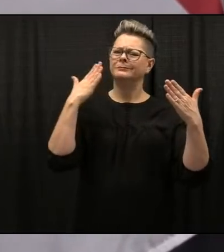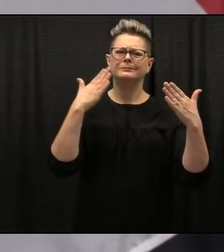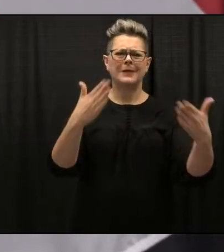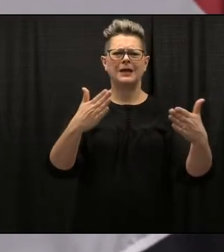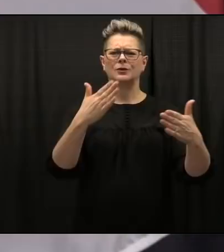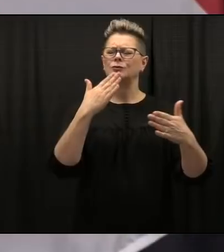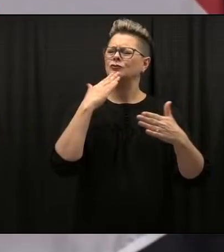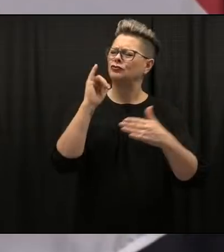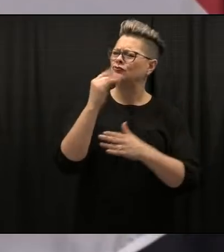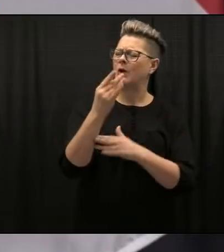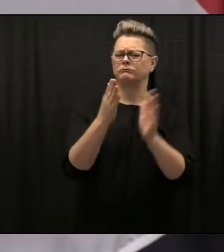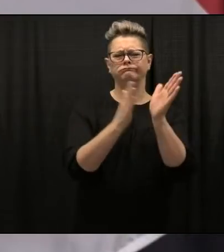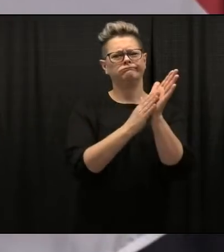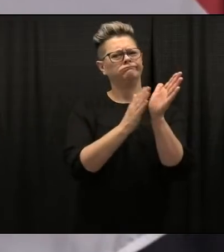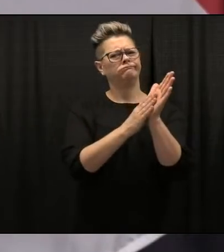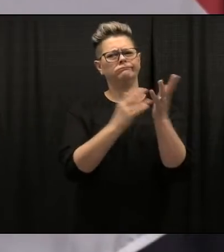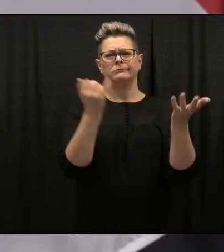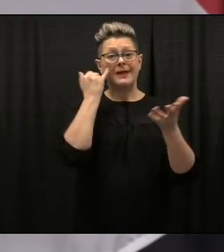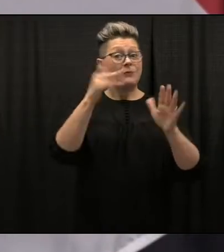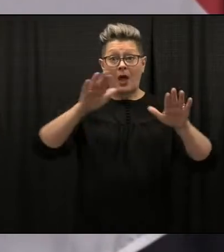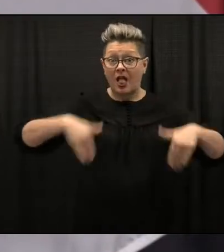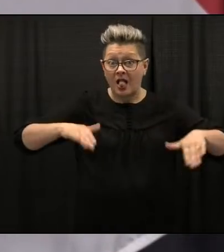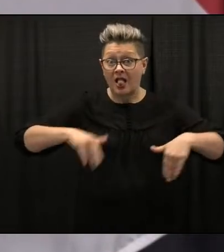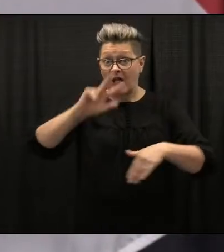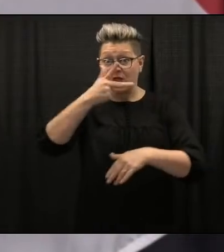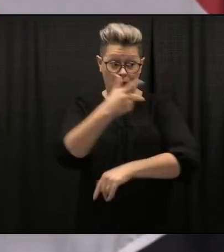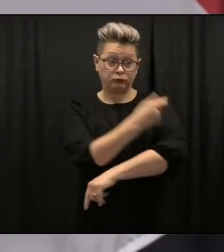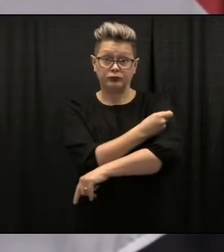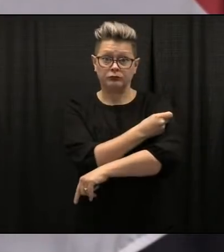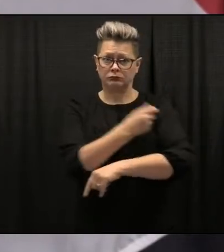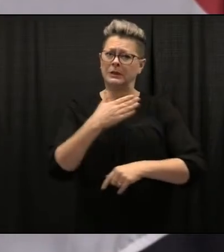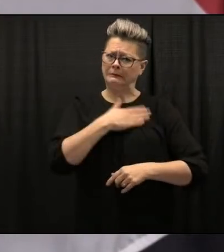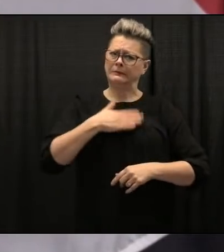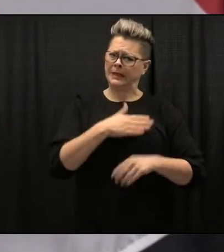doing your part. And if you haven't, please do so.